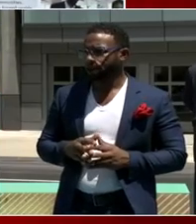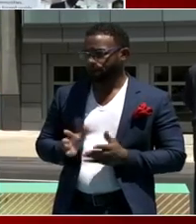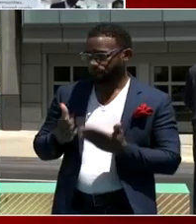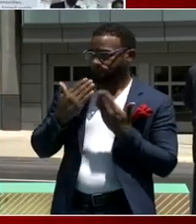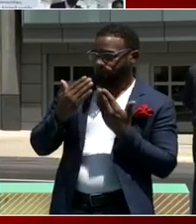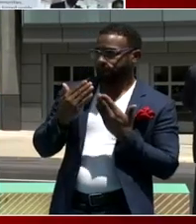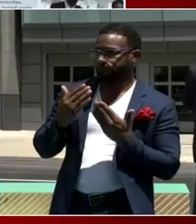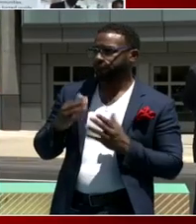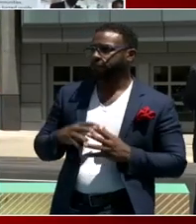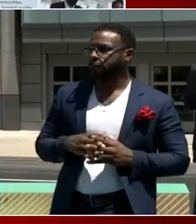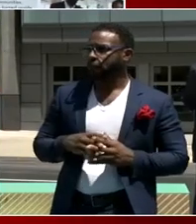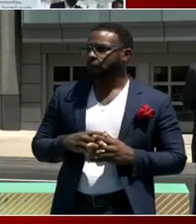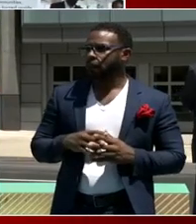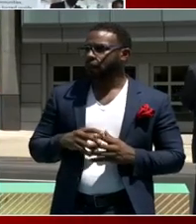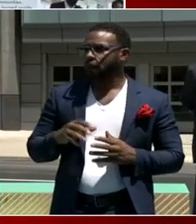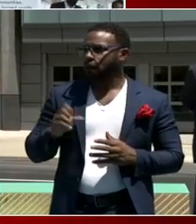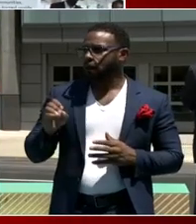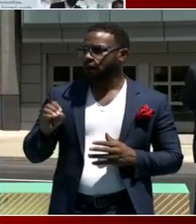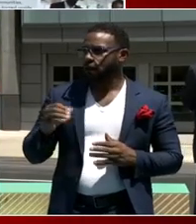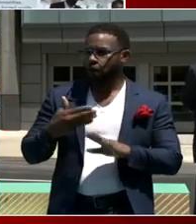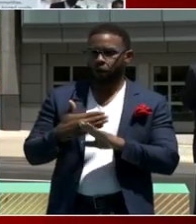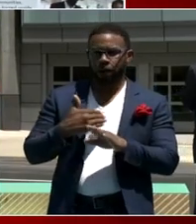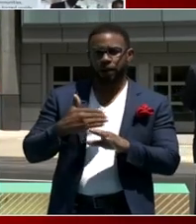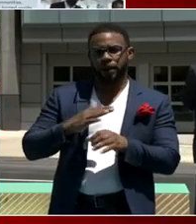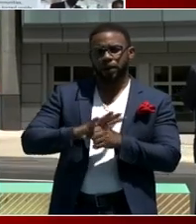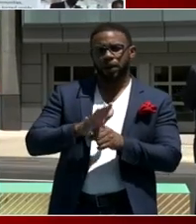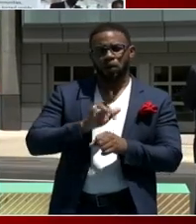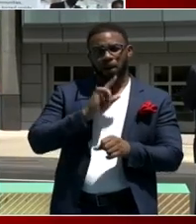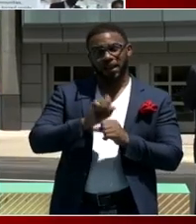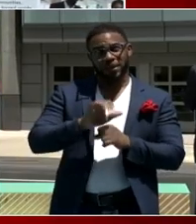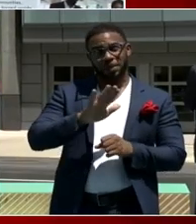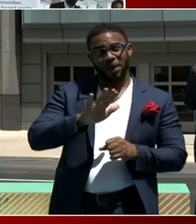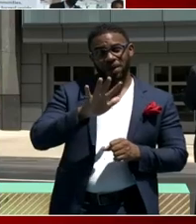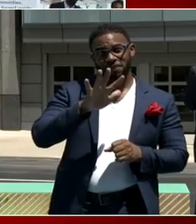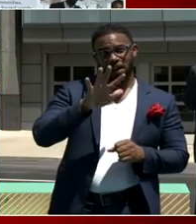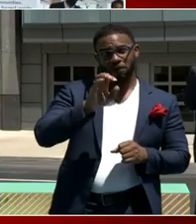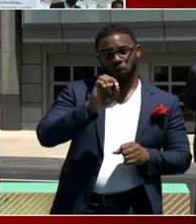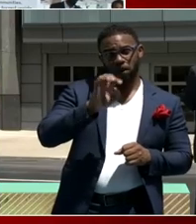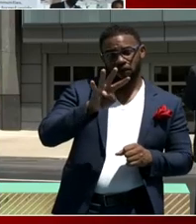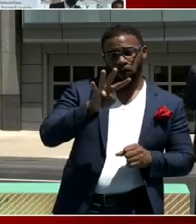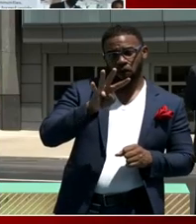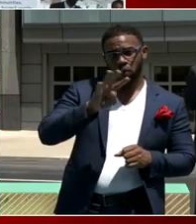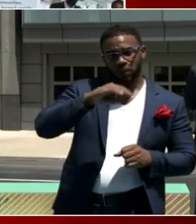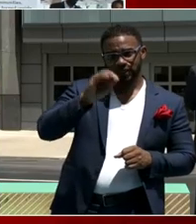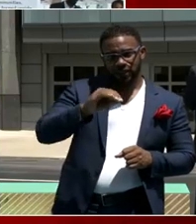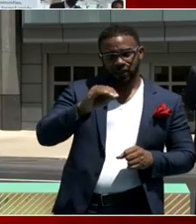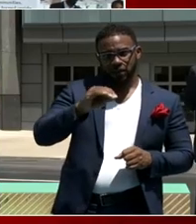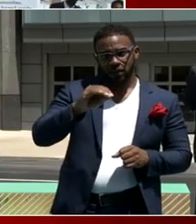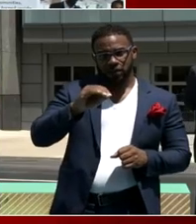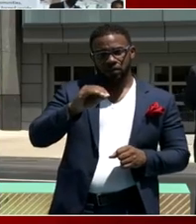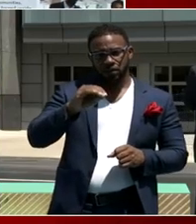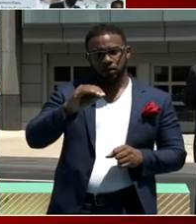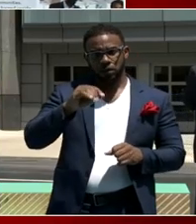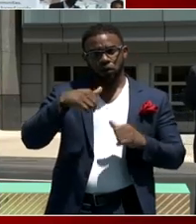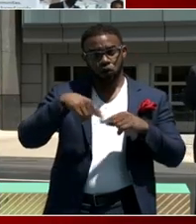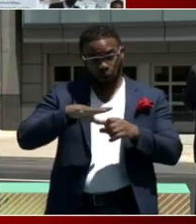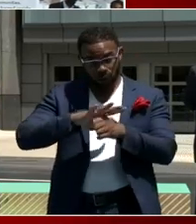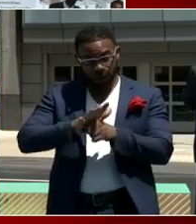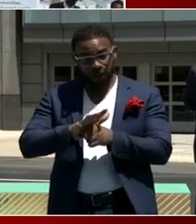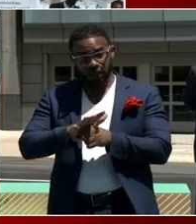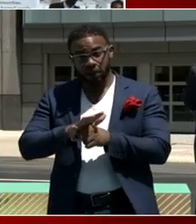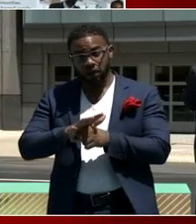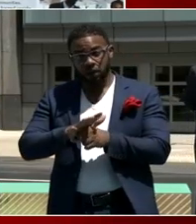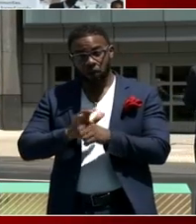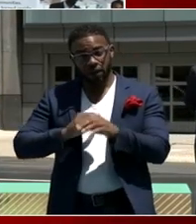Thank you, Seagraves. So pre-pandemic, we were actually at about 5.4%. During the